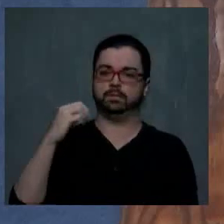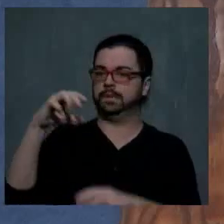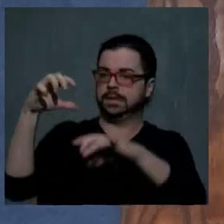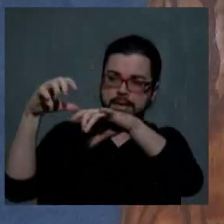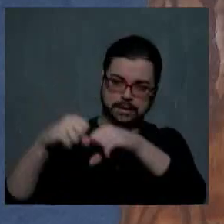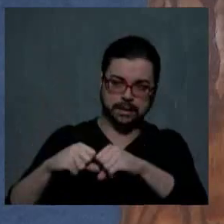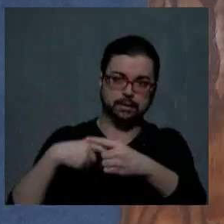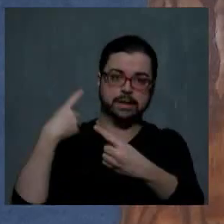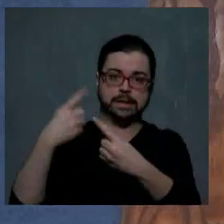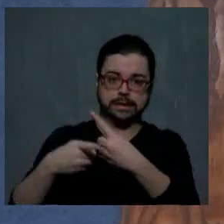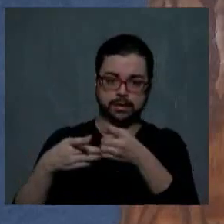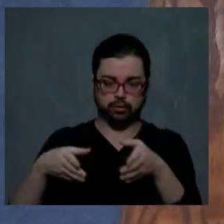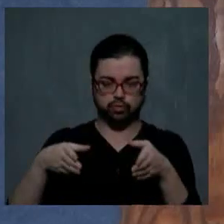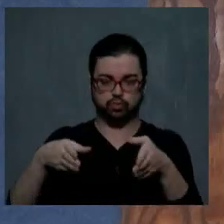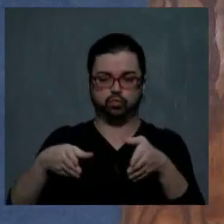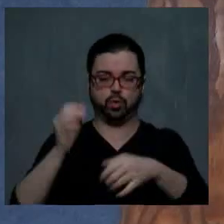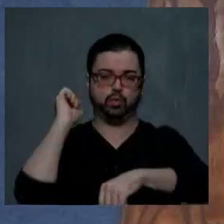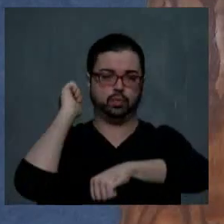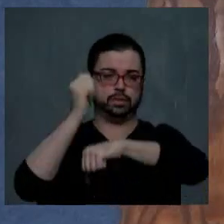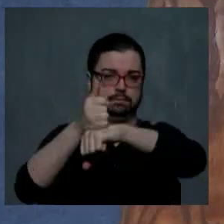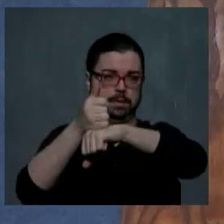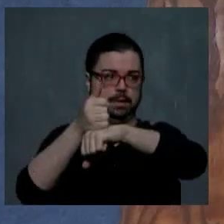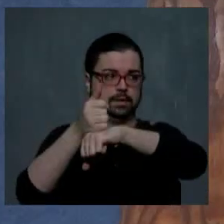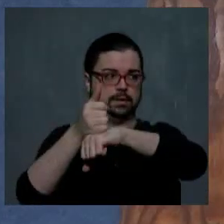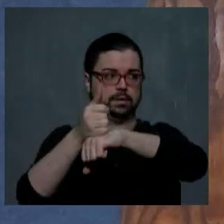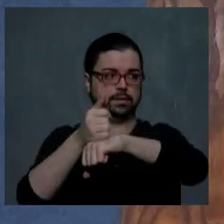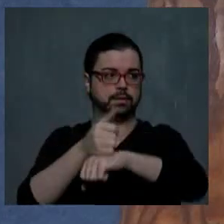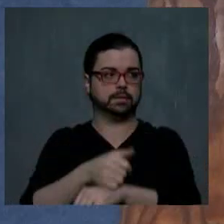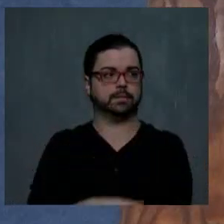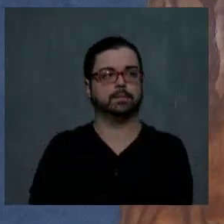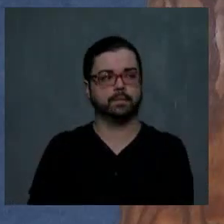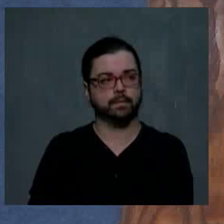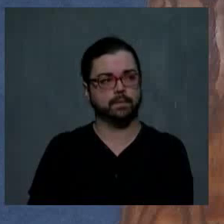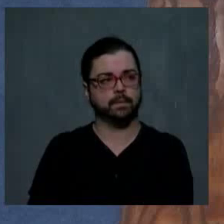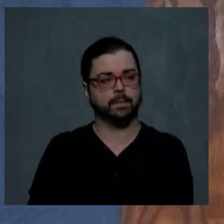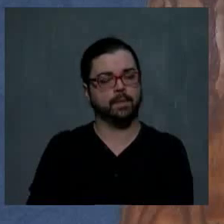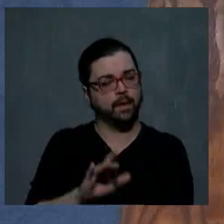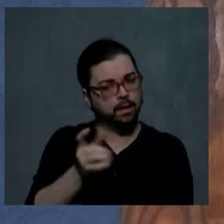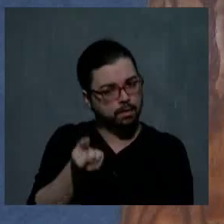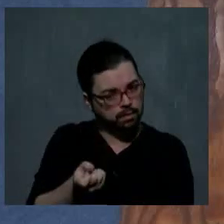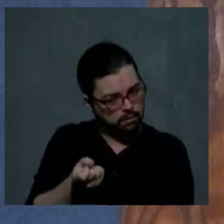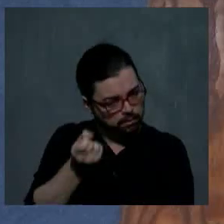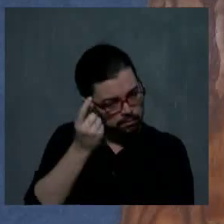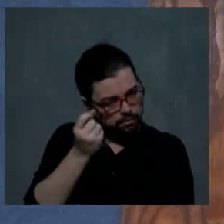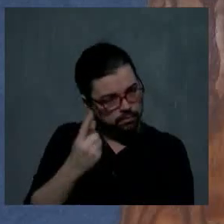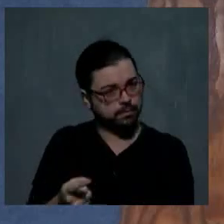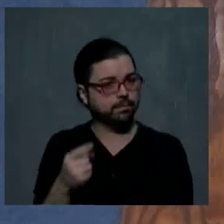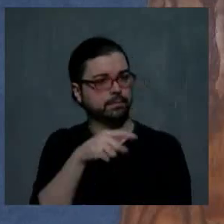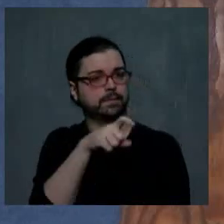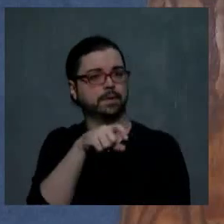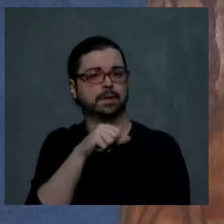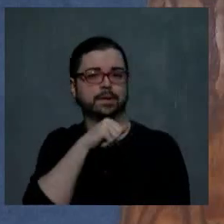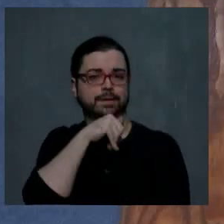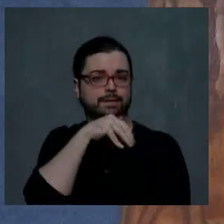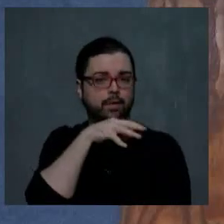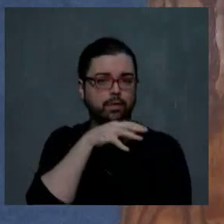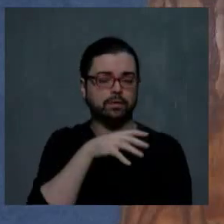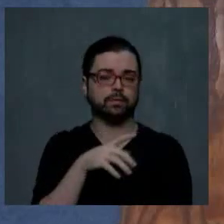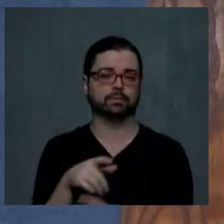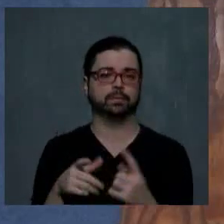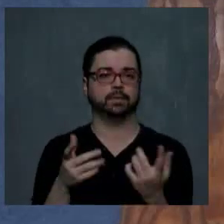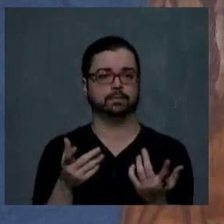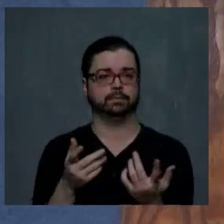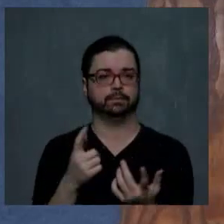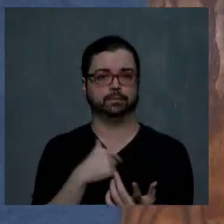built. And so, and I understand that they need dirt, but, you know,